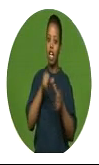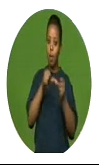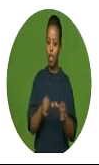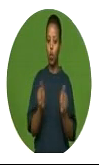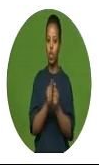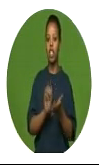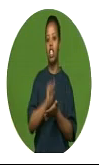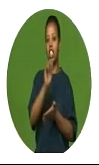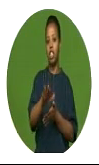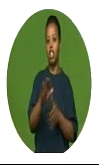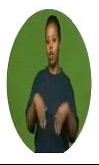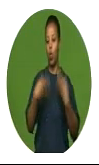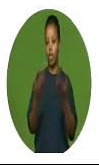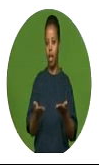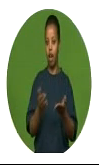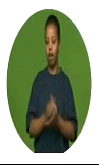the consignor.